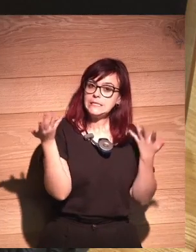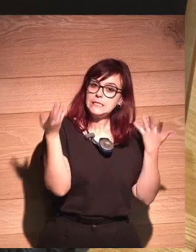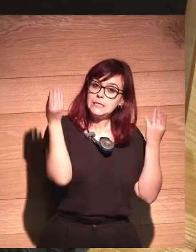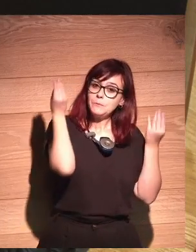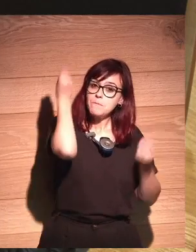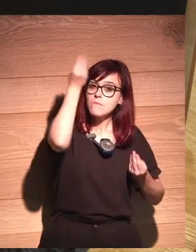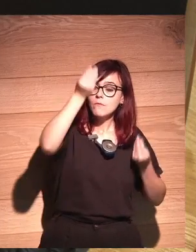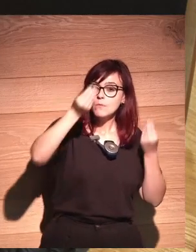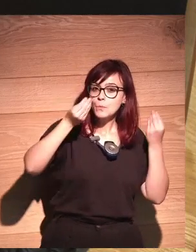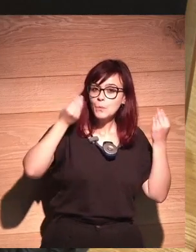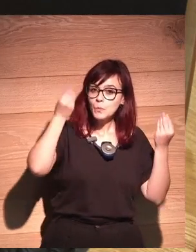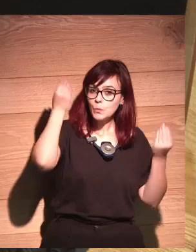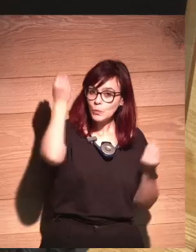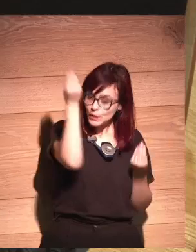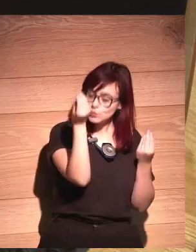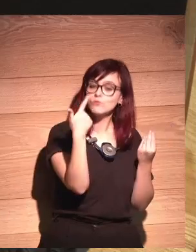a concern,